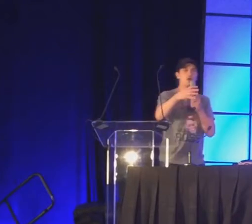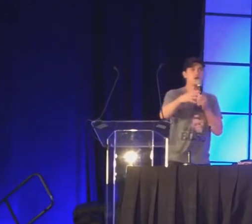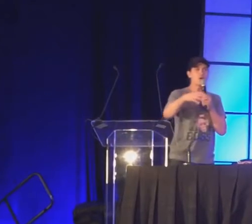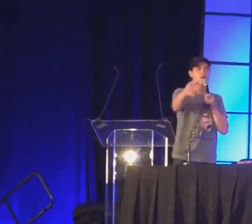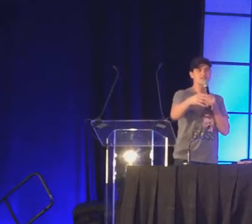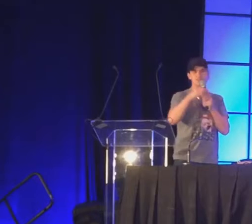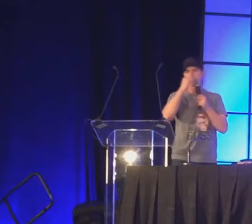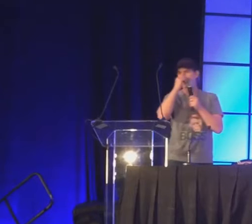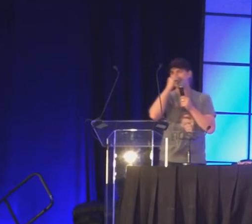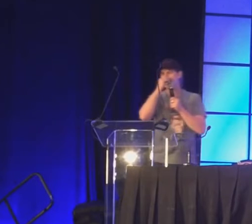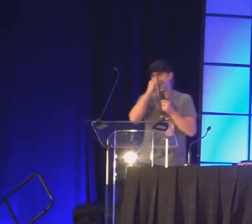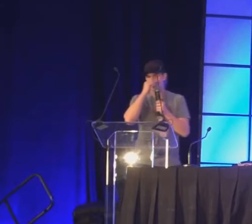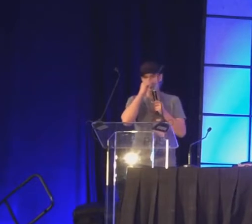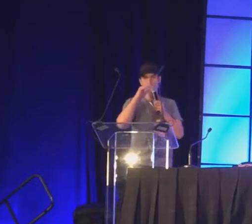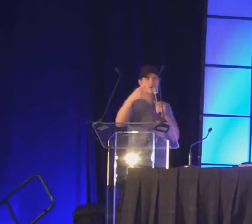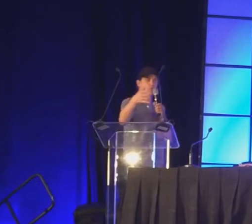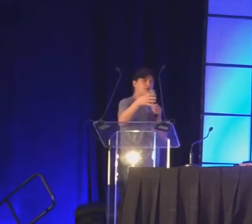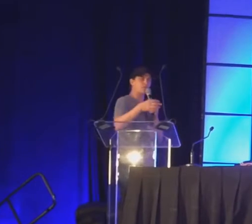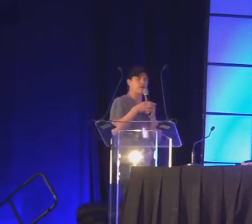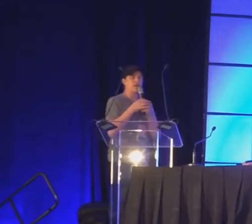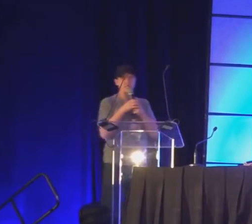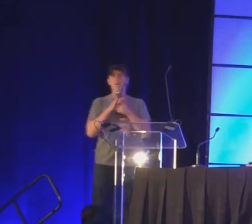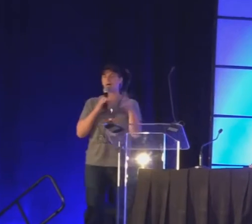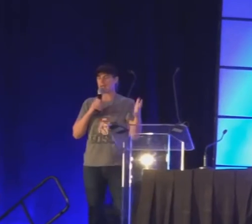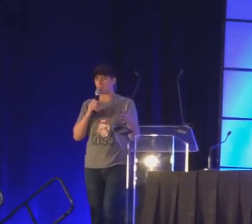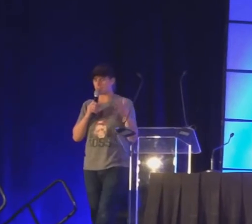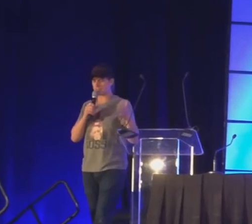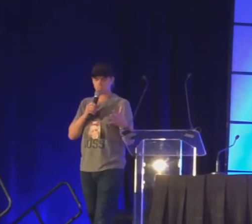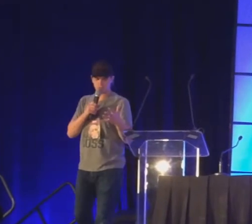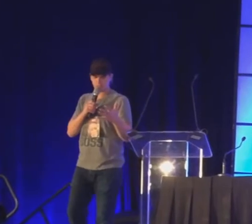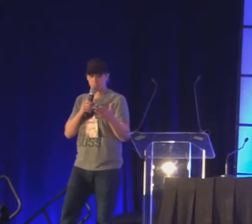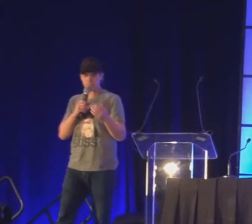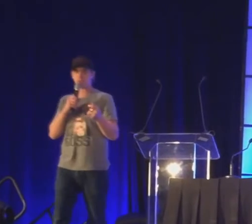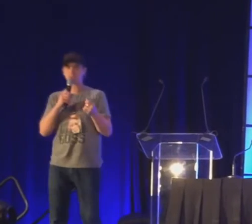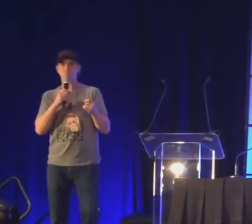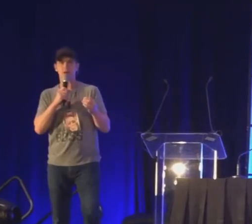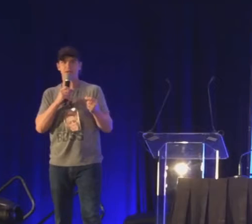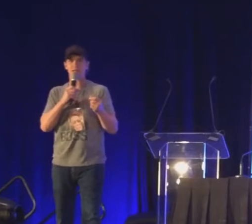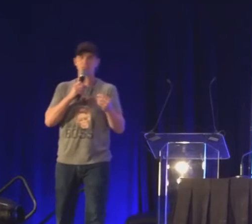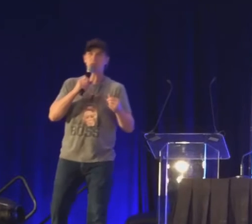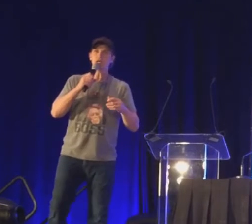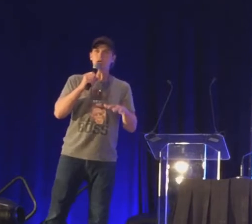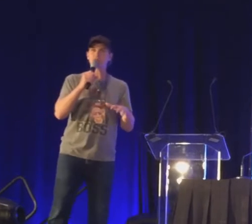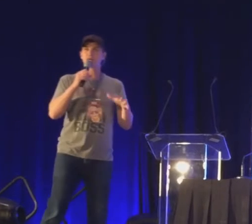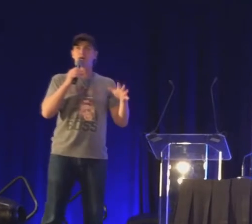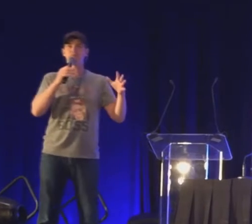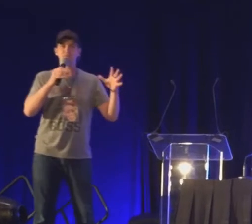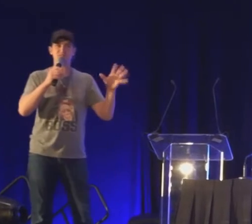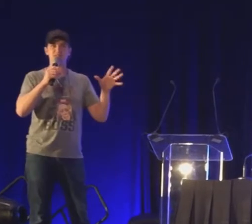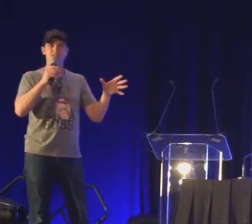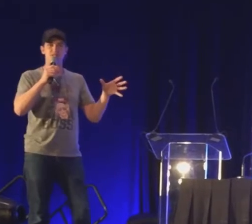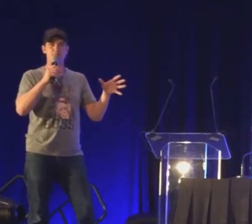I would go watch him do the podcast, and he opened up. It's gone now, but there was a place called Smod Castle. It was